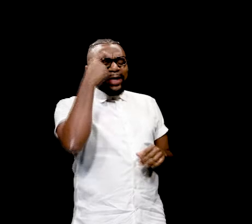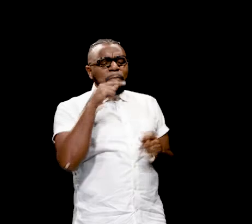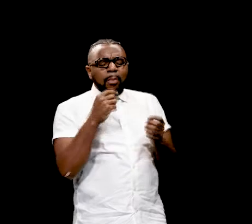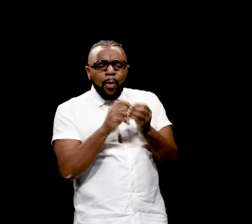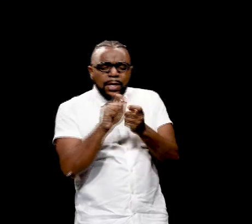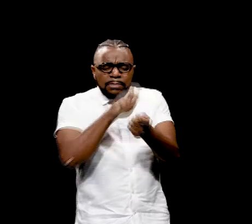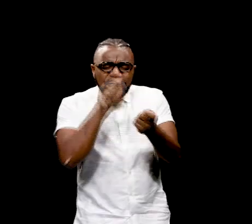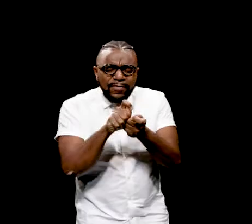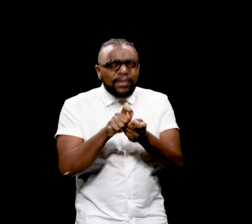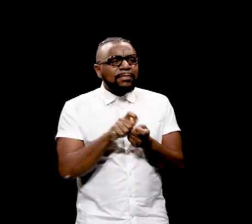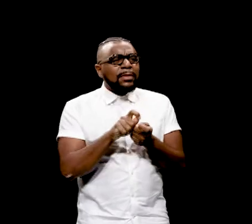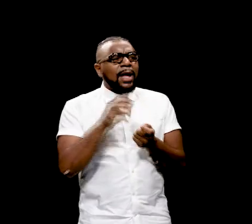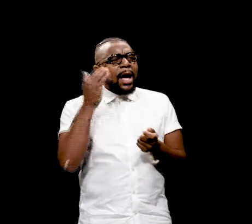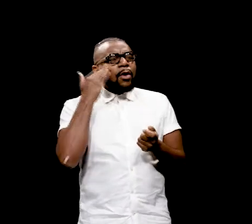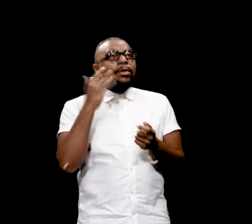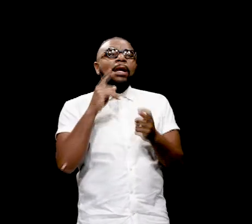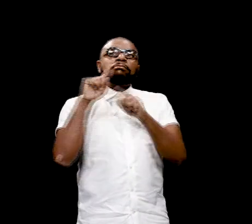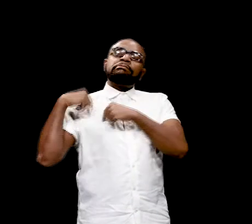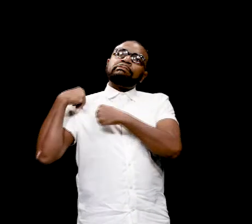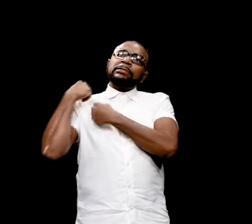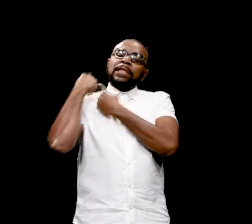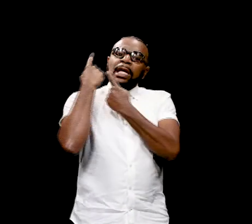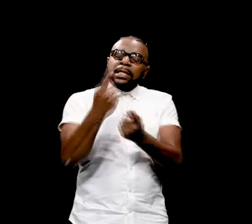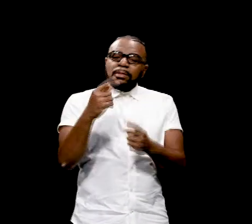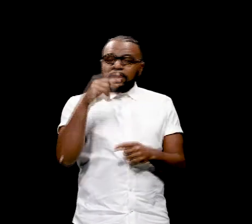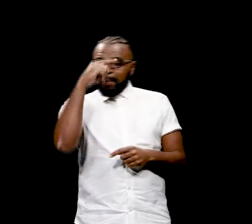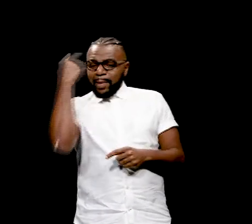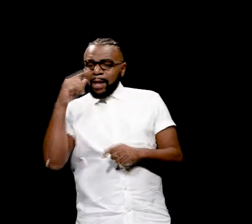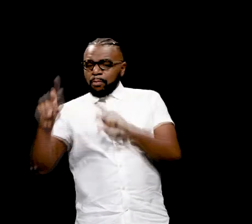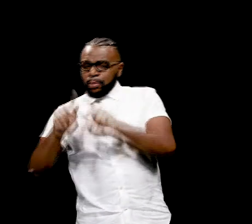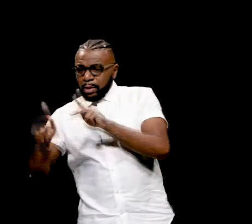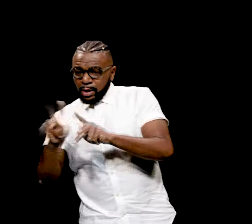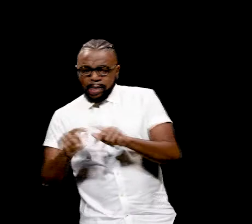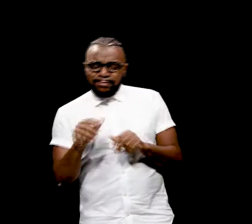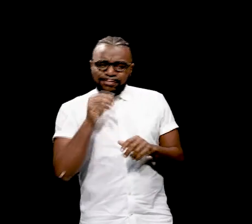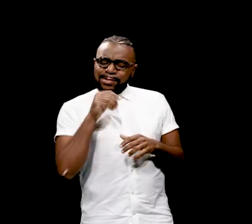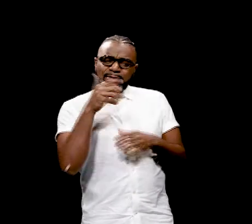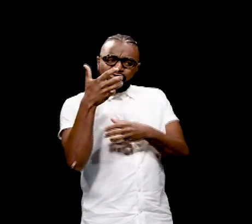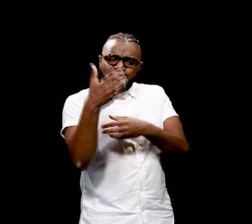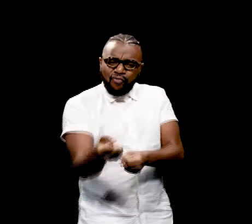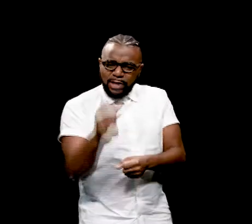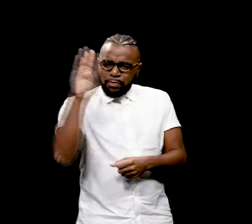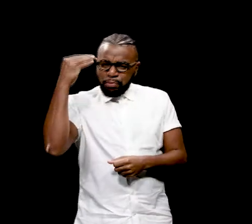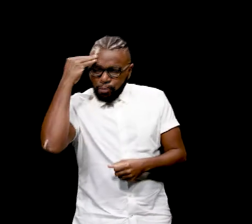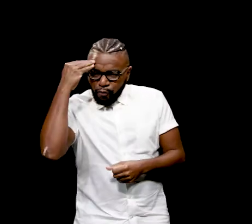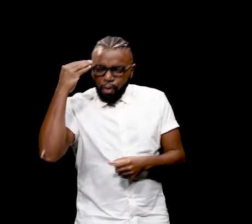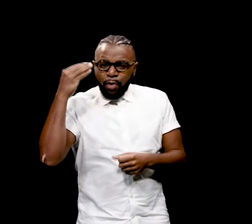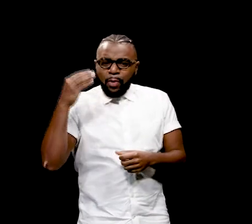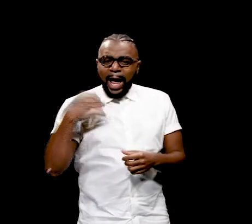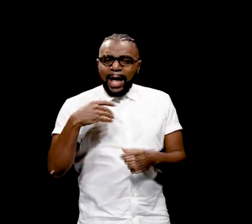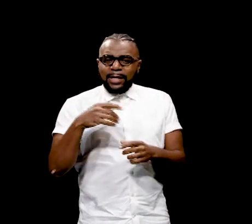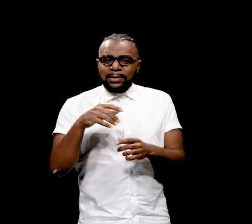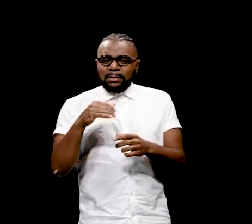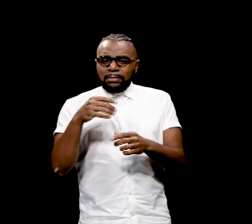I understand that there's a long-standing lack of trust between Black Portlanders and the Bureau, formerly known as the